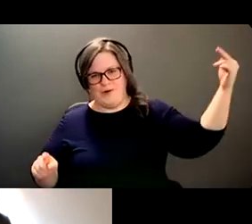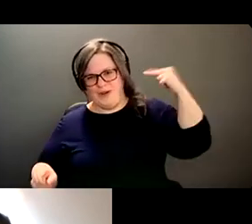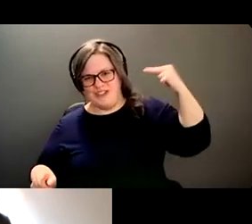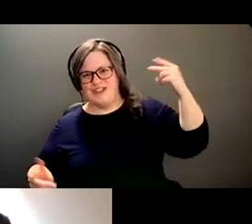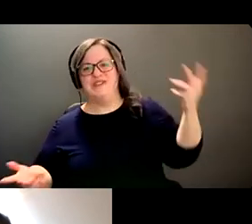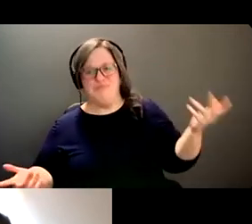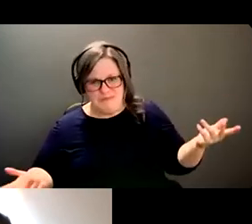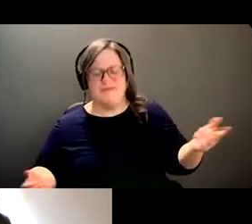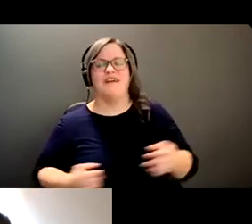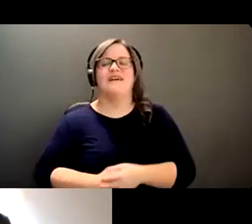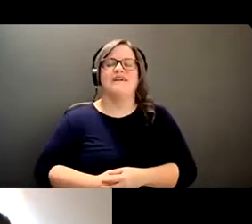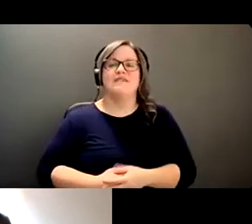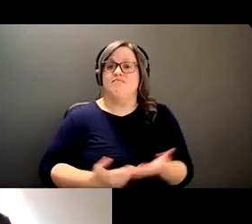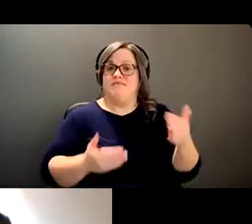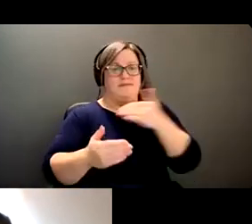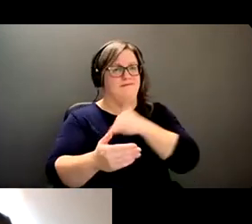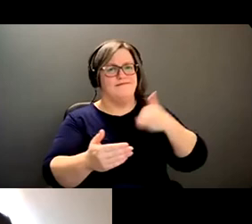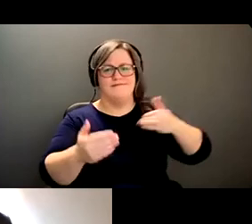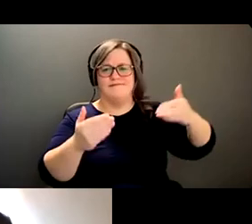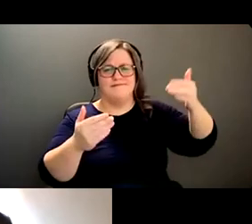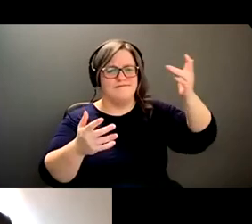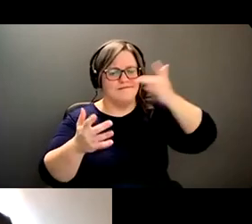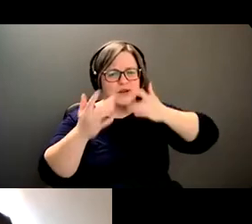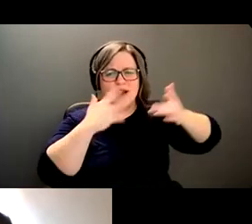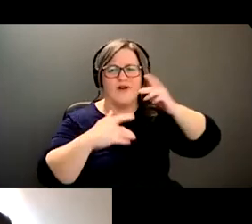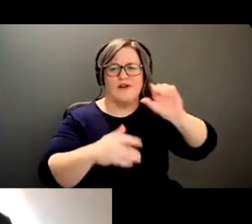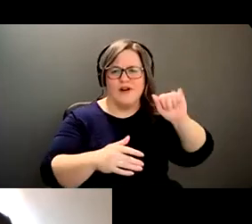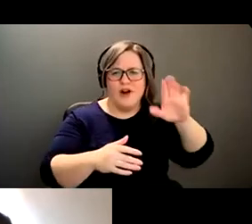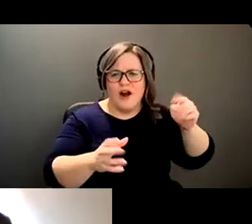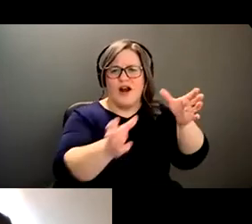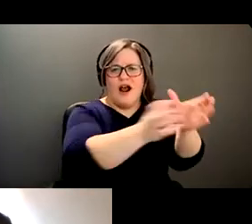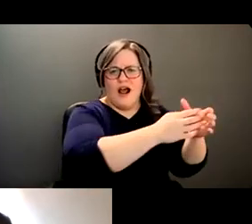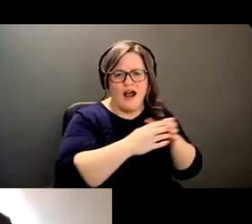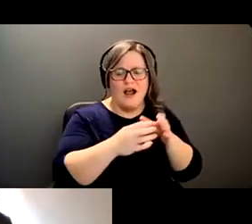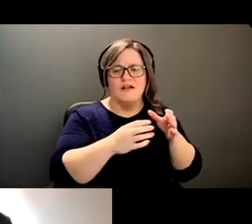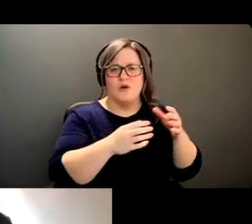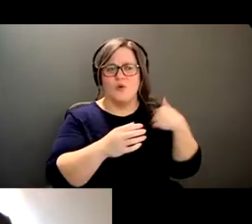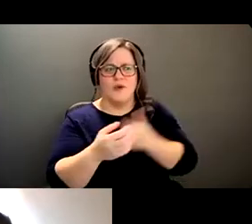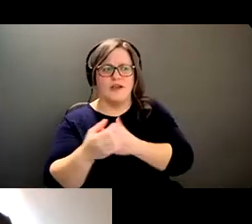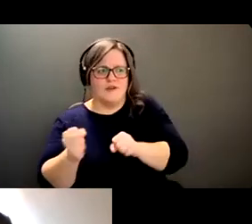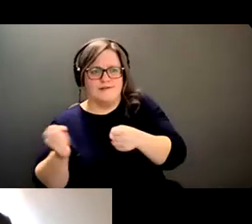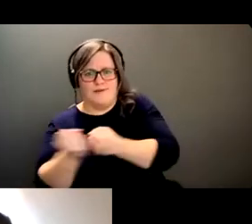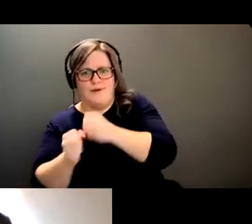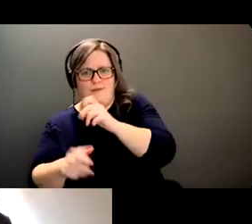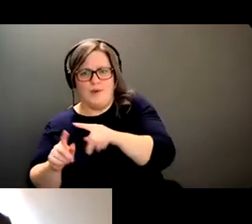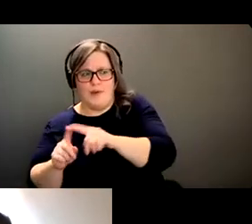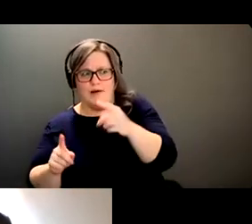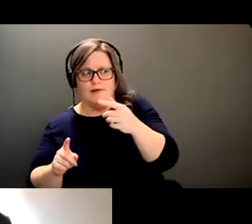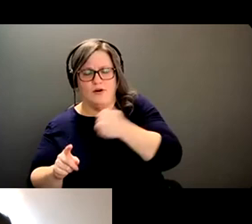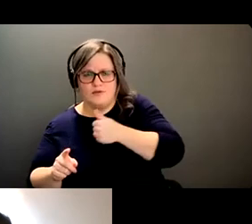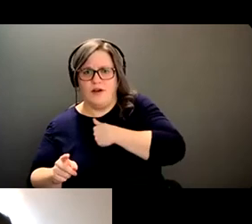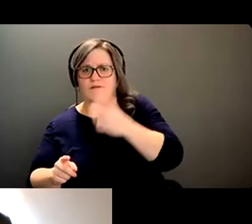when we are ourselves facing precarity? That's the ramble. Oh, also, I guess I should